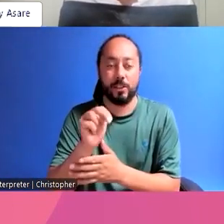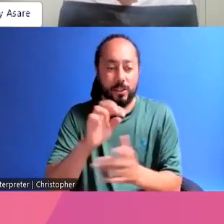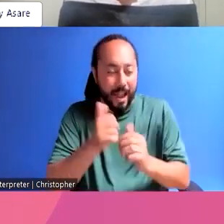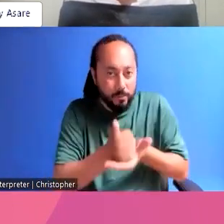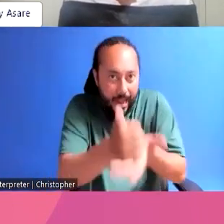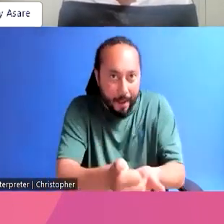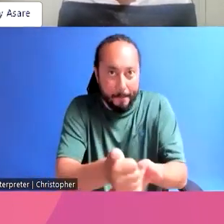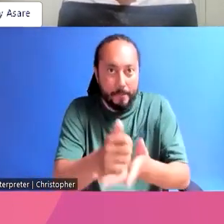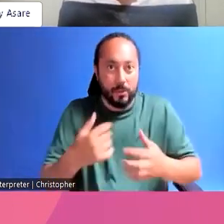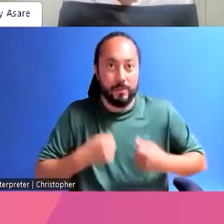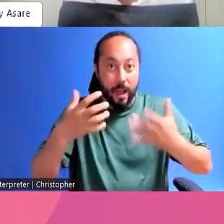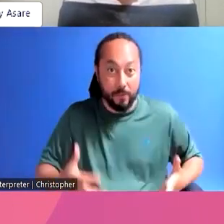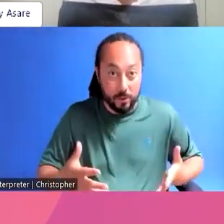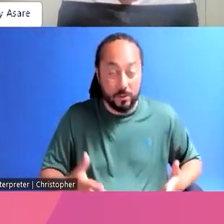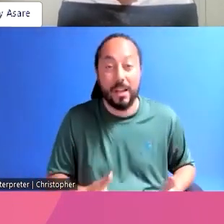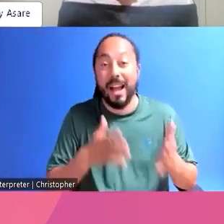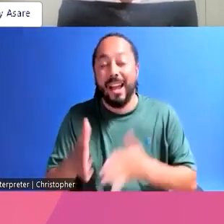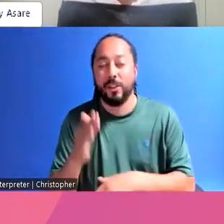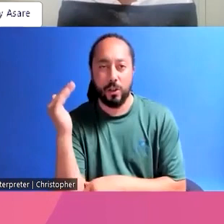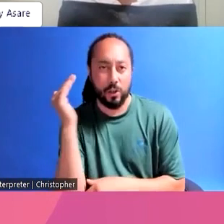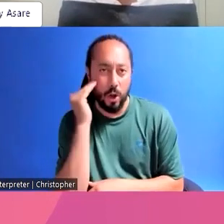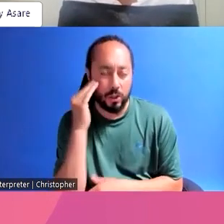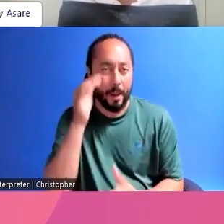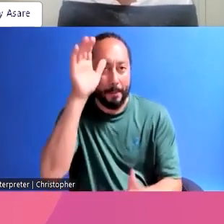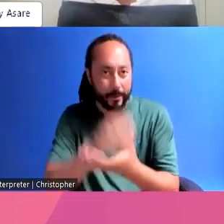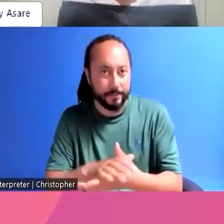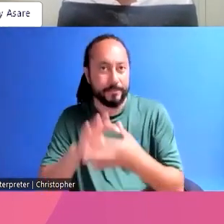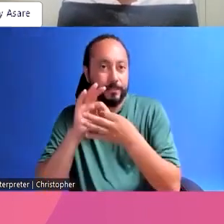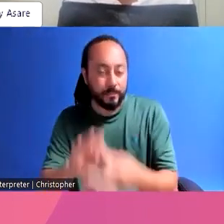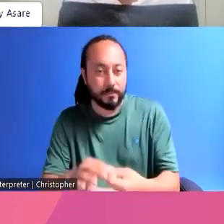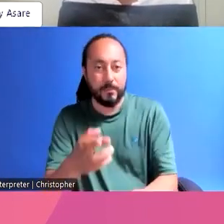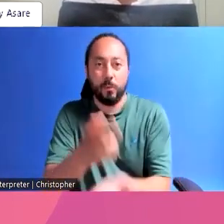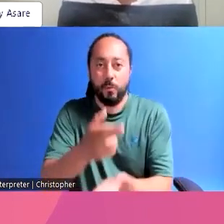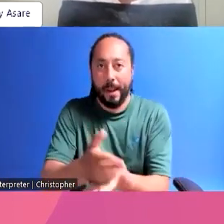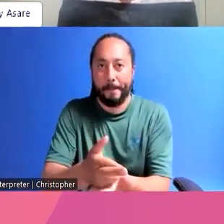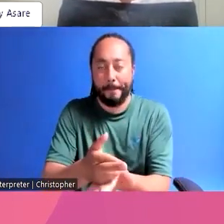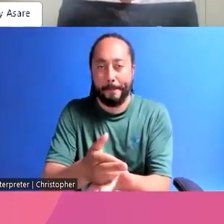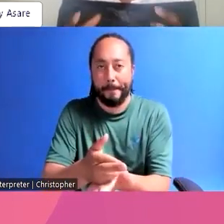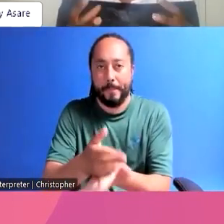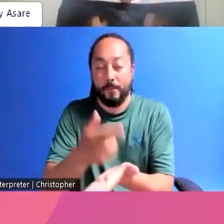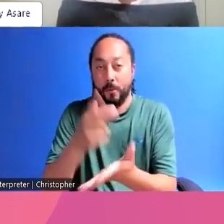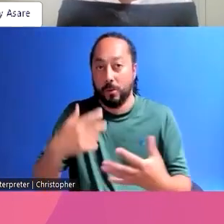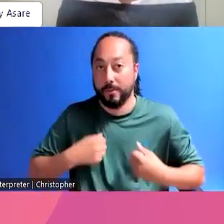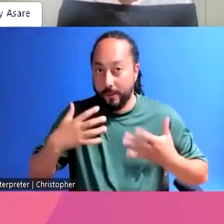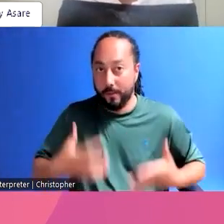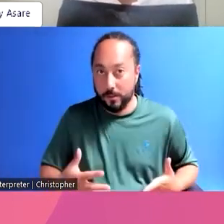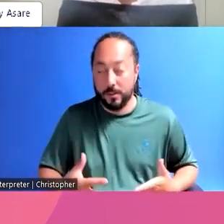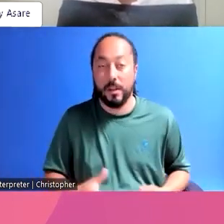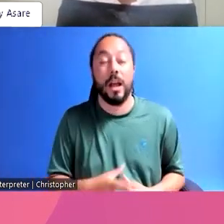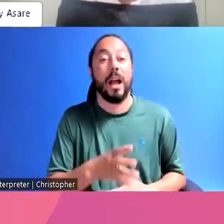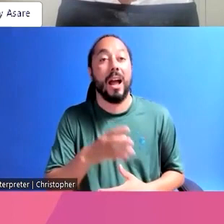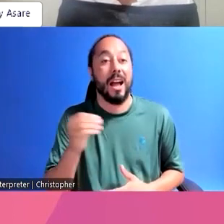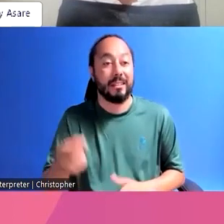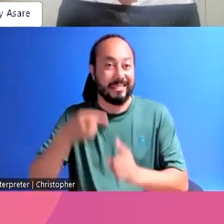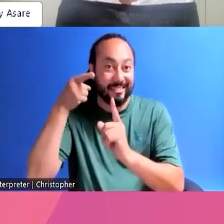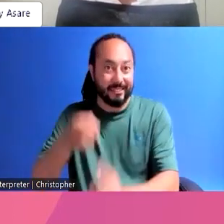knowledge and the beliefs around rehabilitating survivors, and also around what essentially these specific rehab